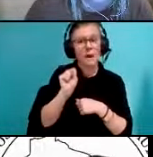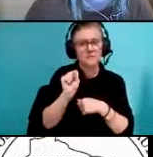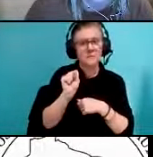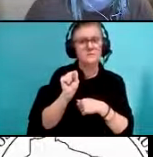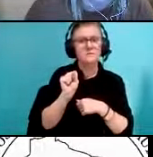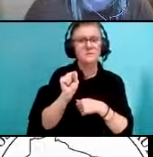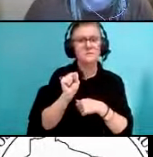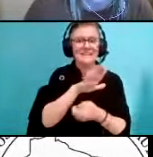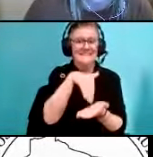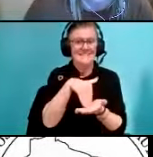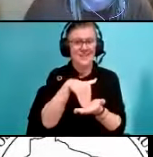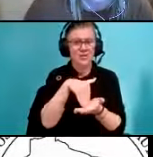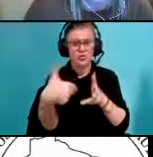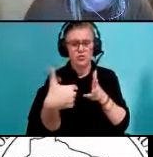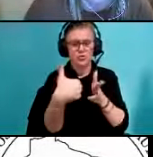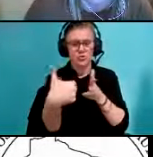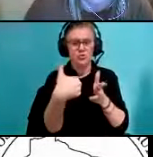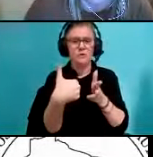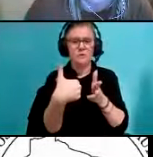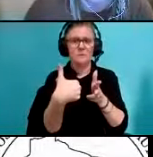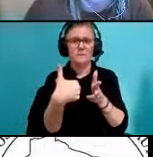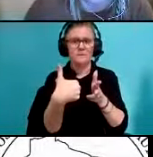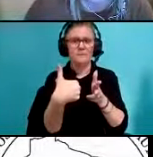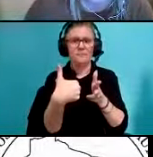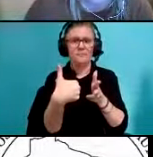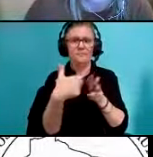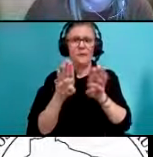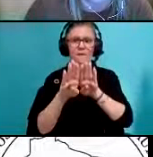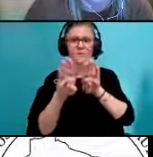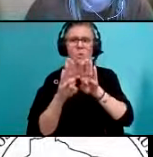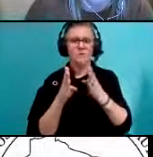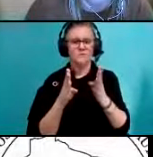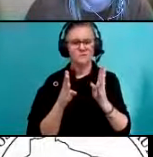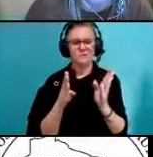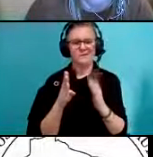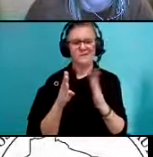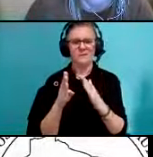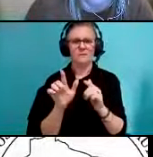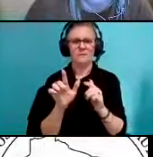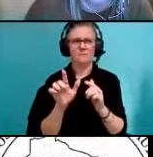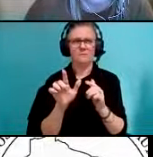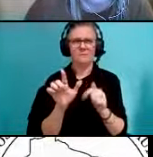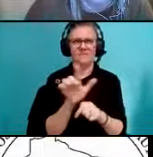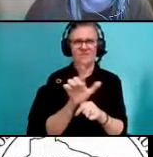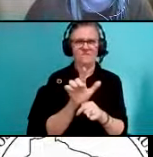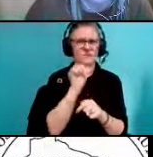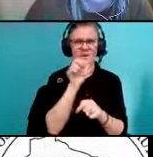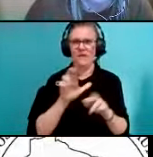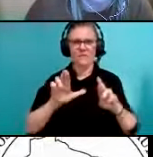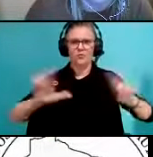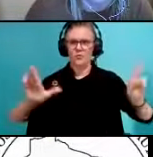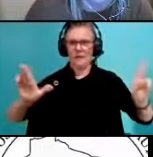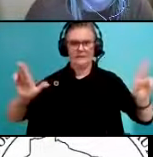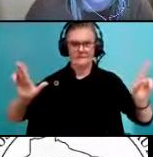center running, it would load, the doors would be on the left side of the bus rather than the right side.